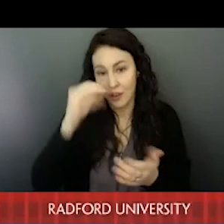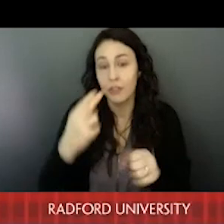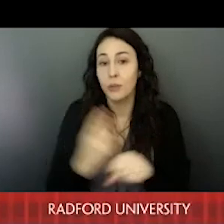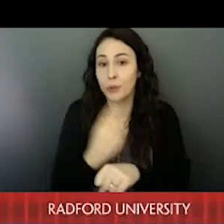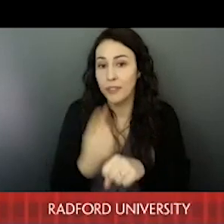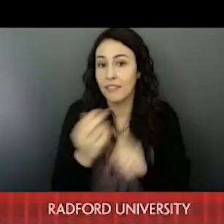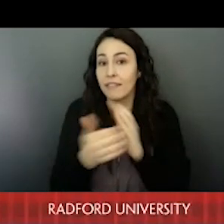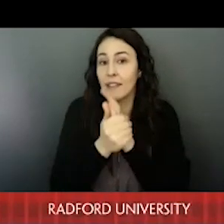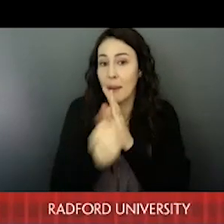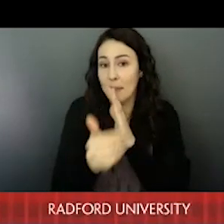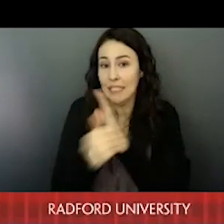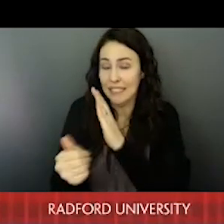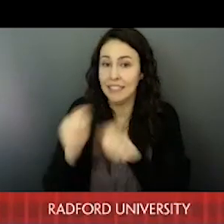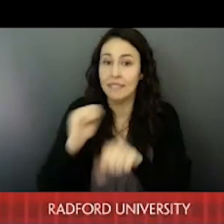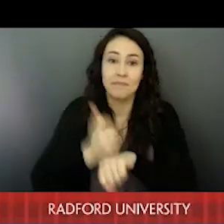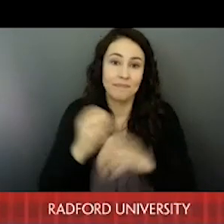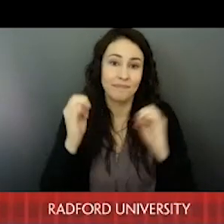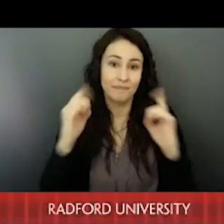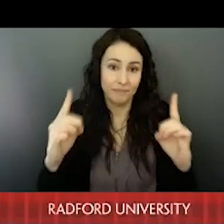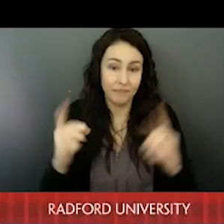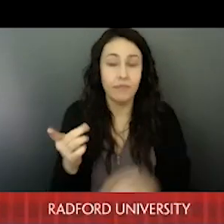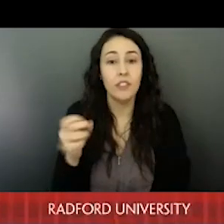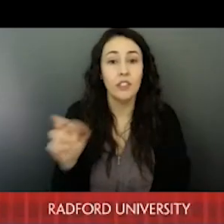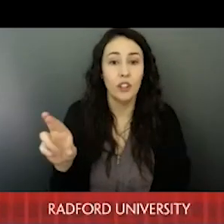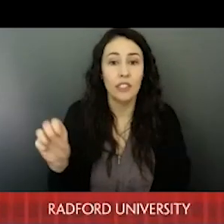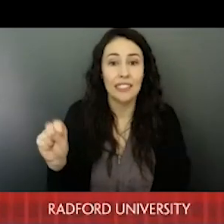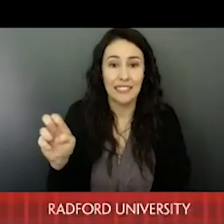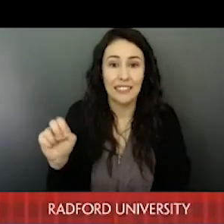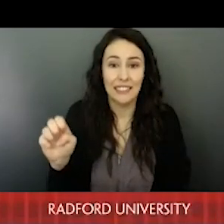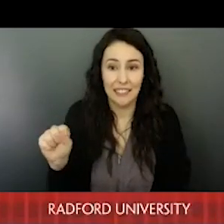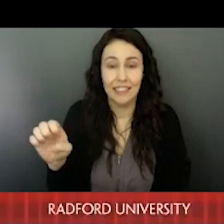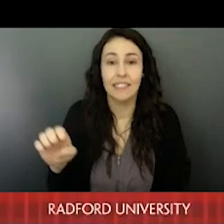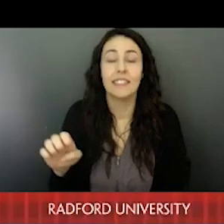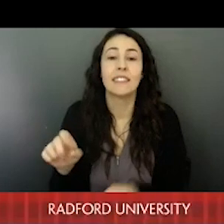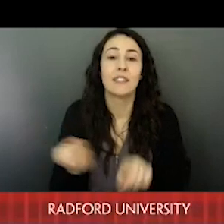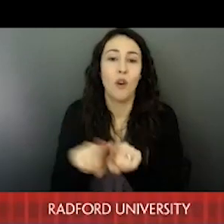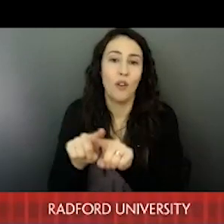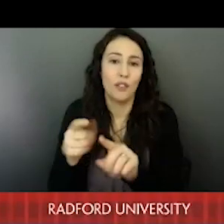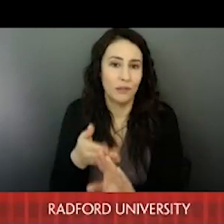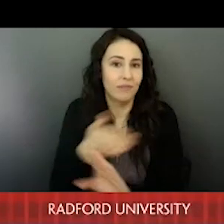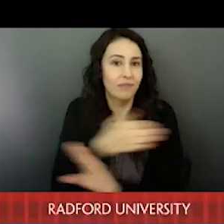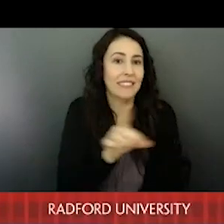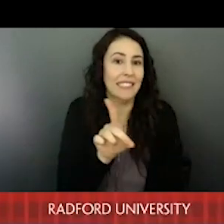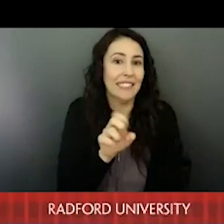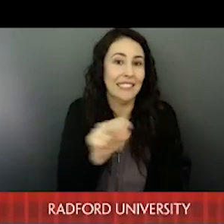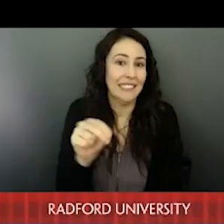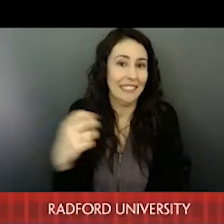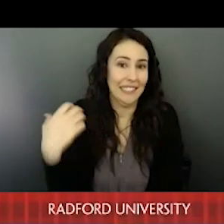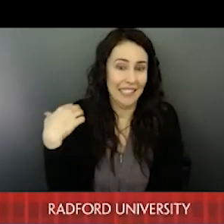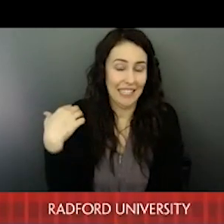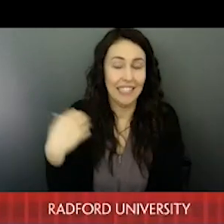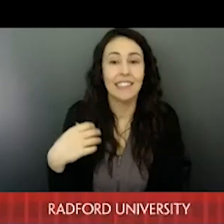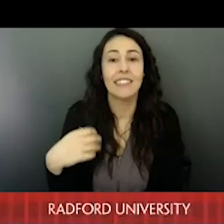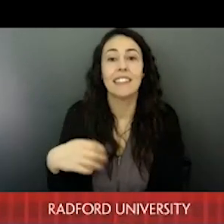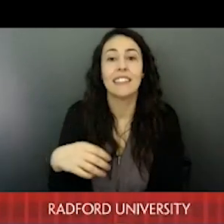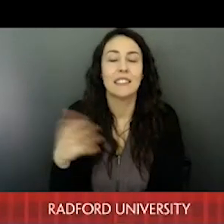education. Dr. Senese is also a previous dean of Capella's Harold Abel School of Psychology. He's served